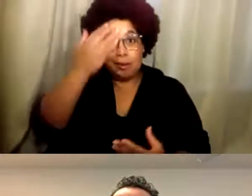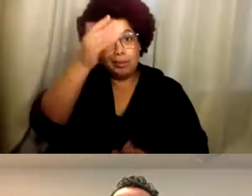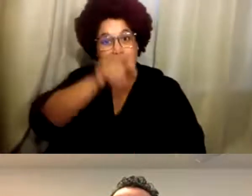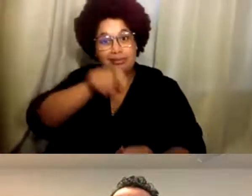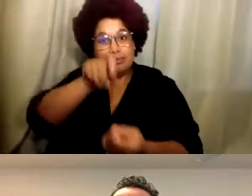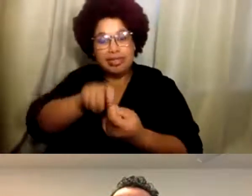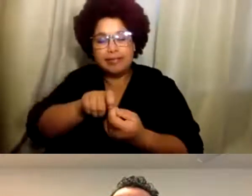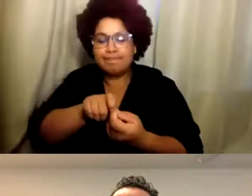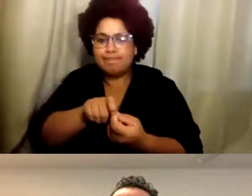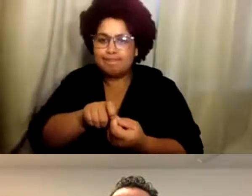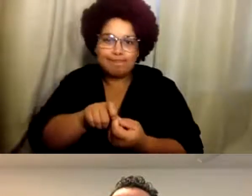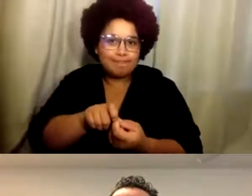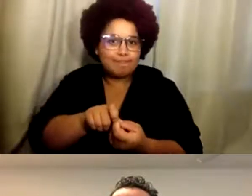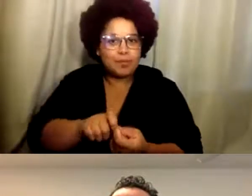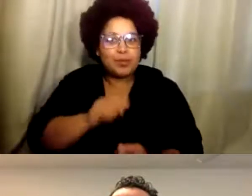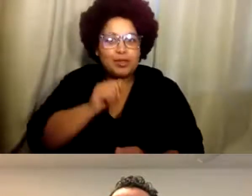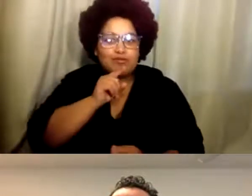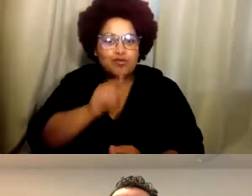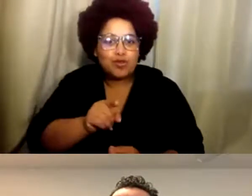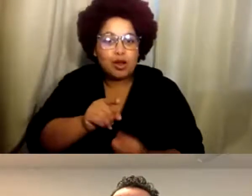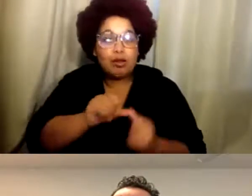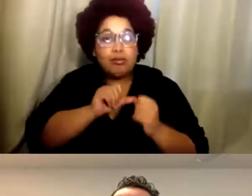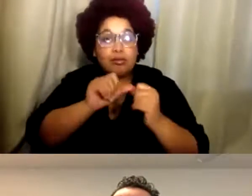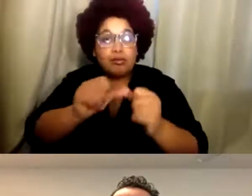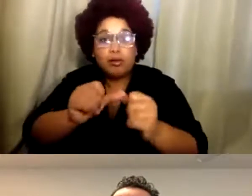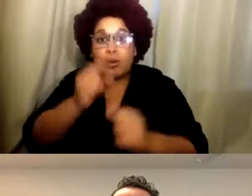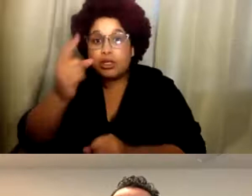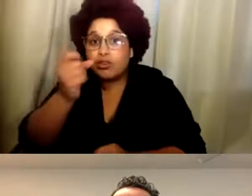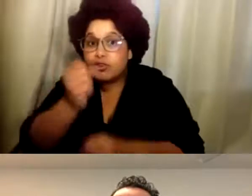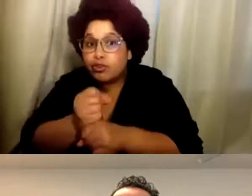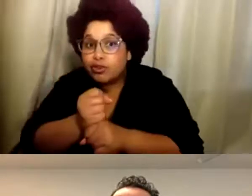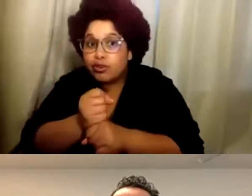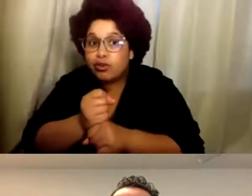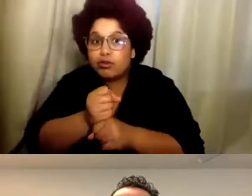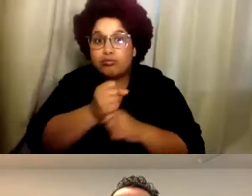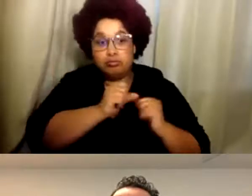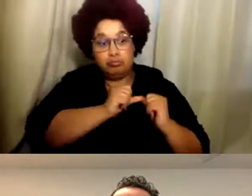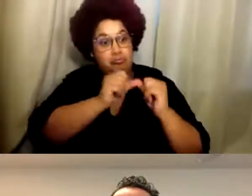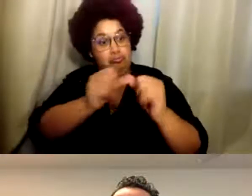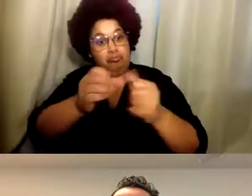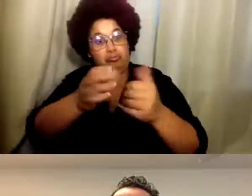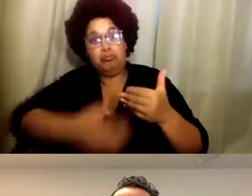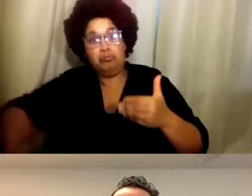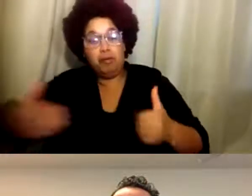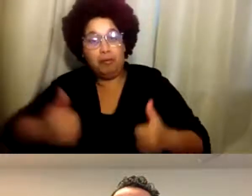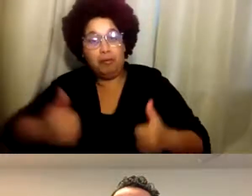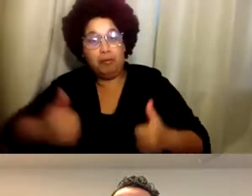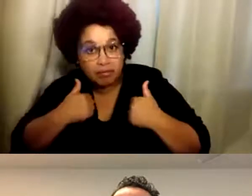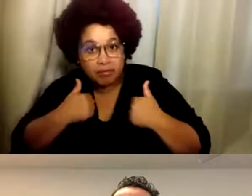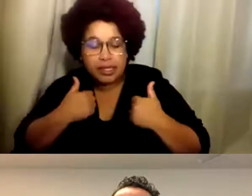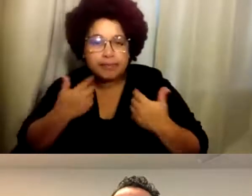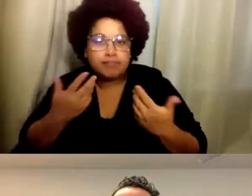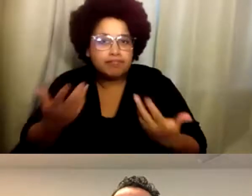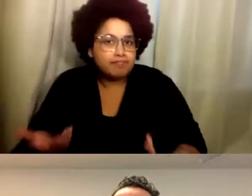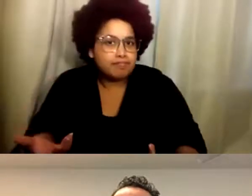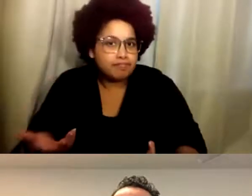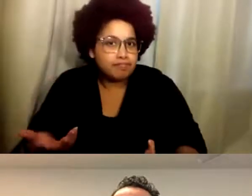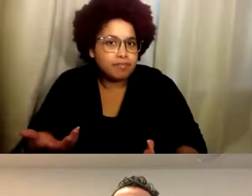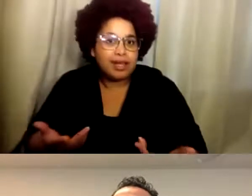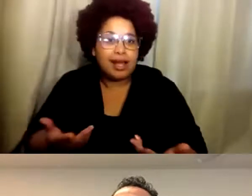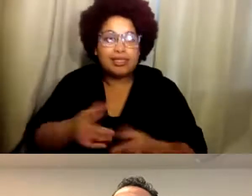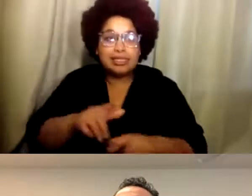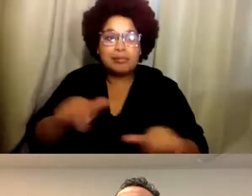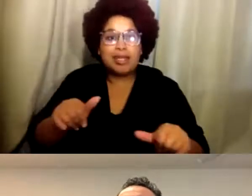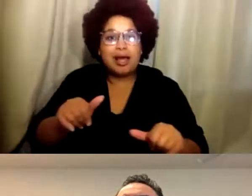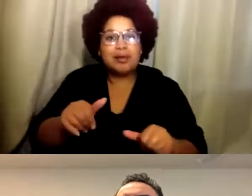sure if it's going to protect you for a year or your lifetime. And then in the meantime, the virus is starting